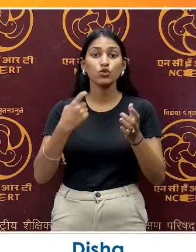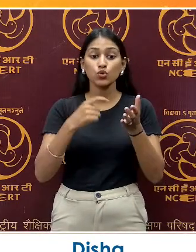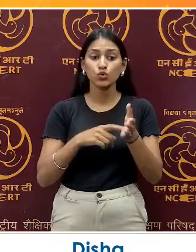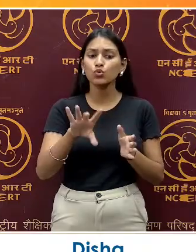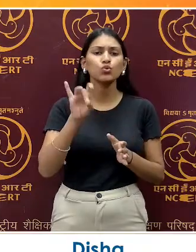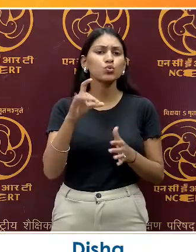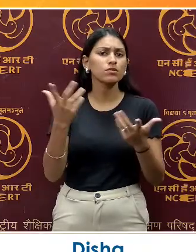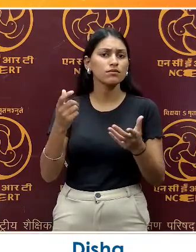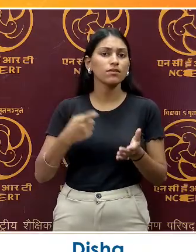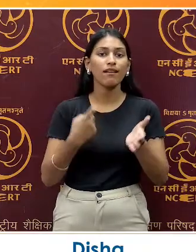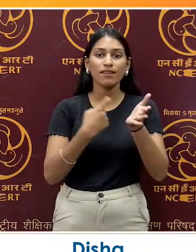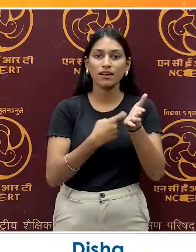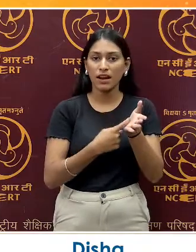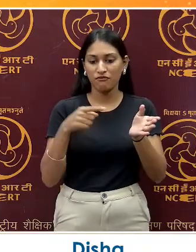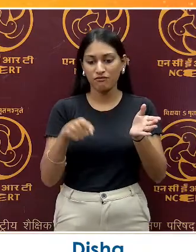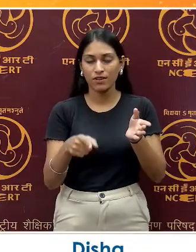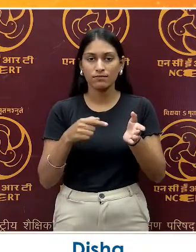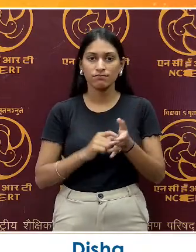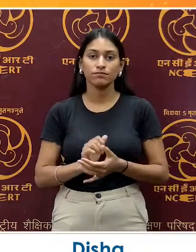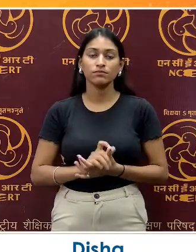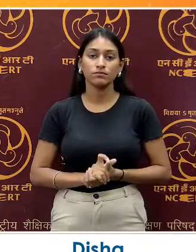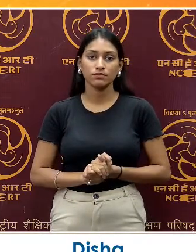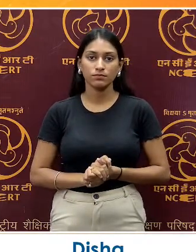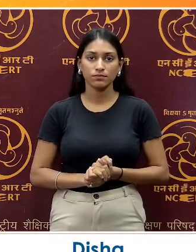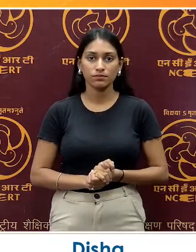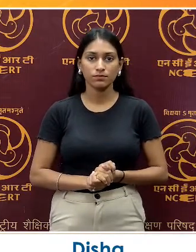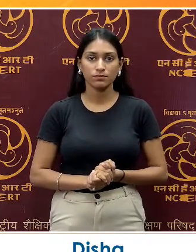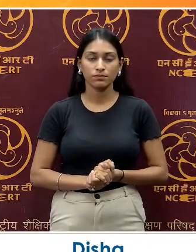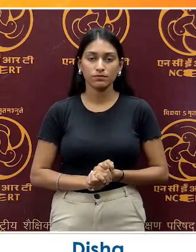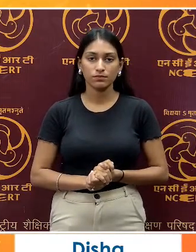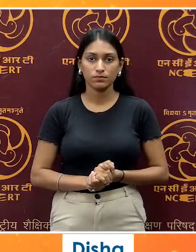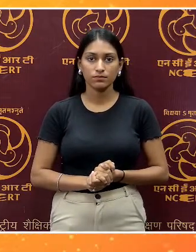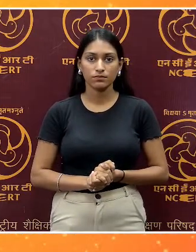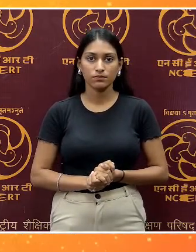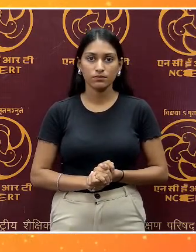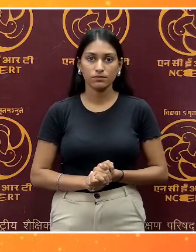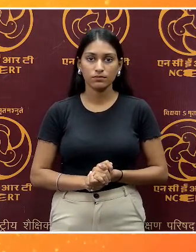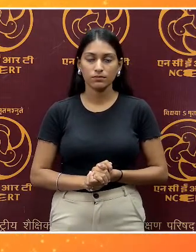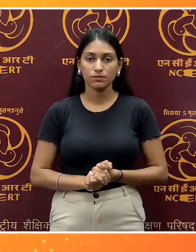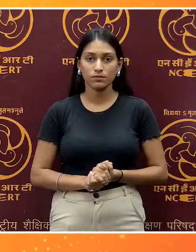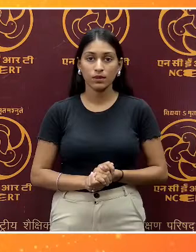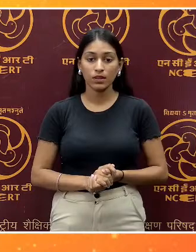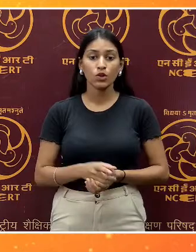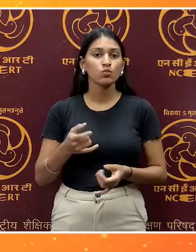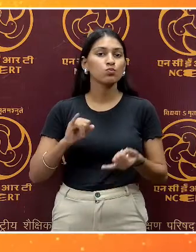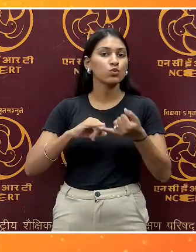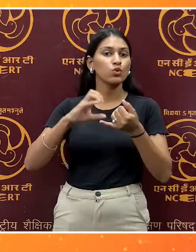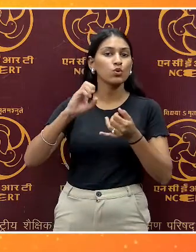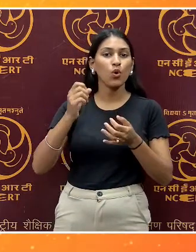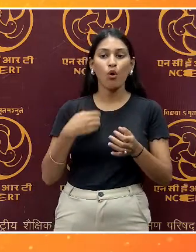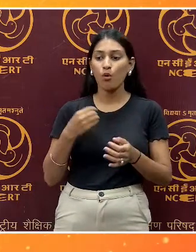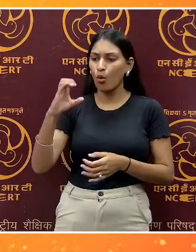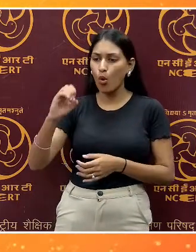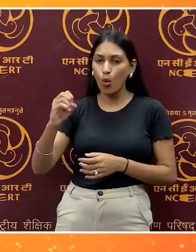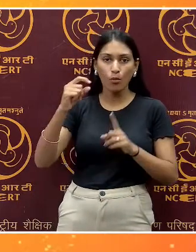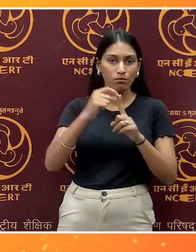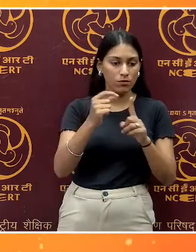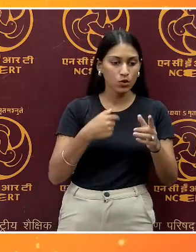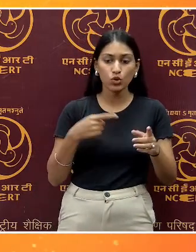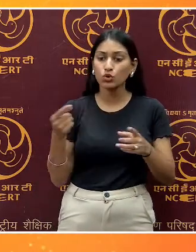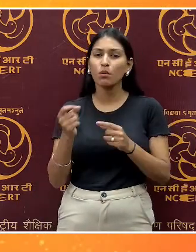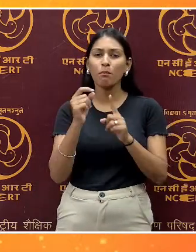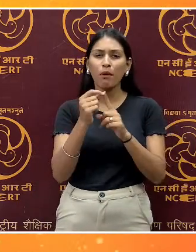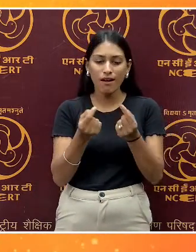choose reference point as per our convenience. So, OP represents the displacement of particle